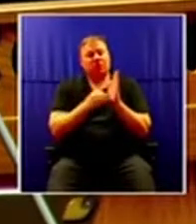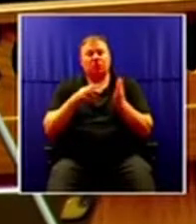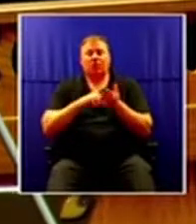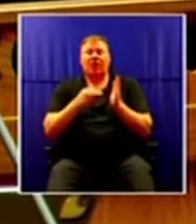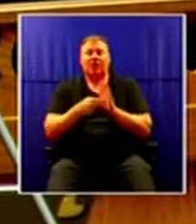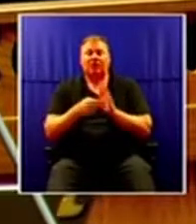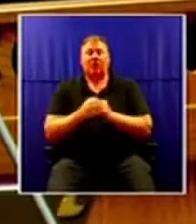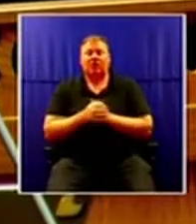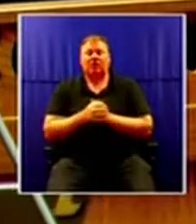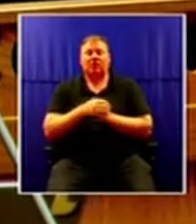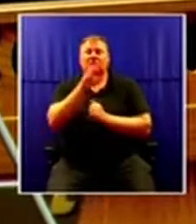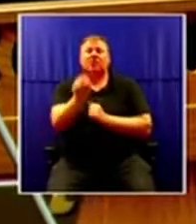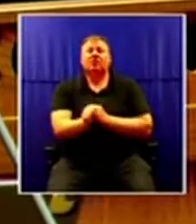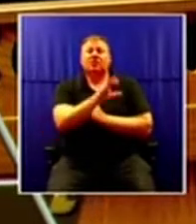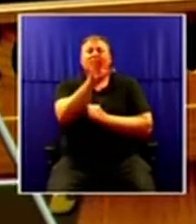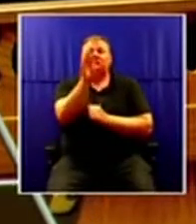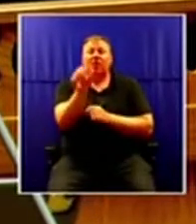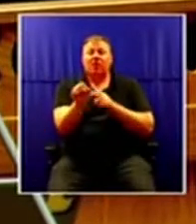beauty,